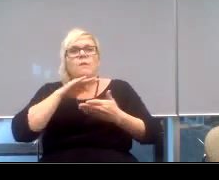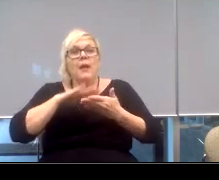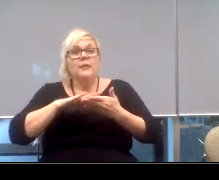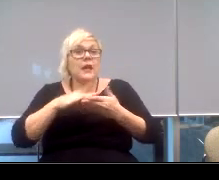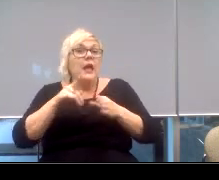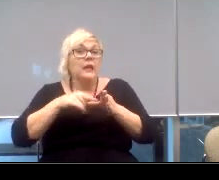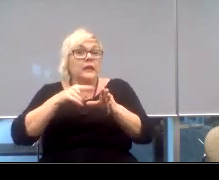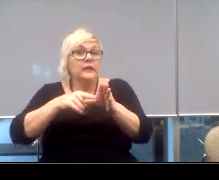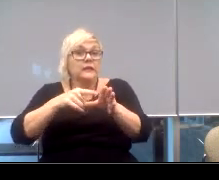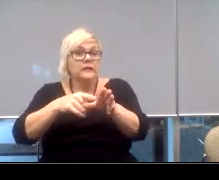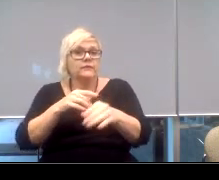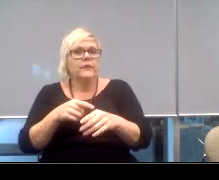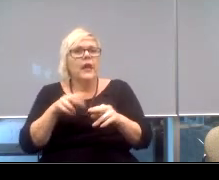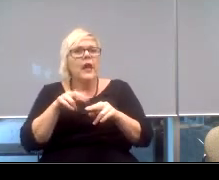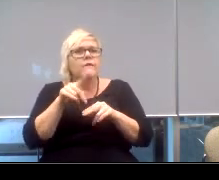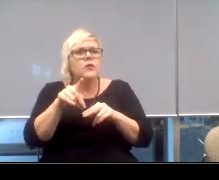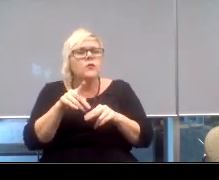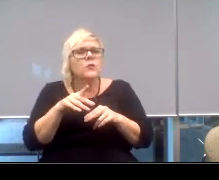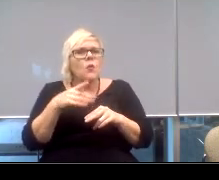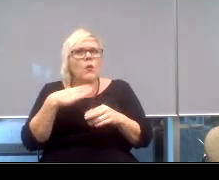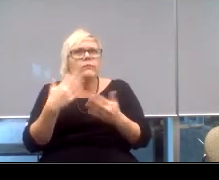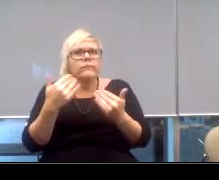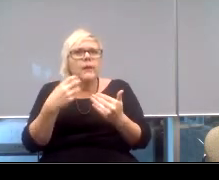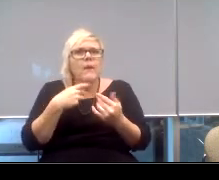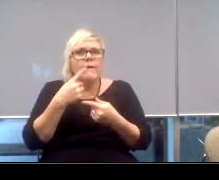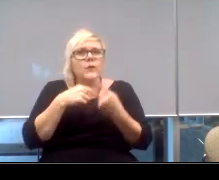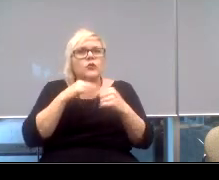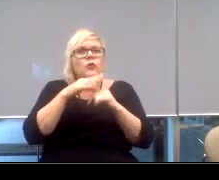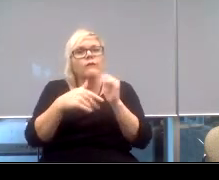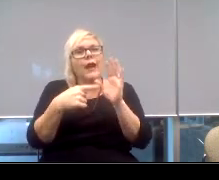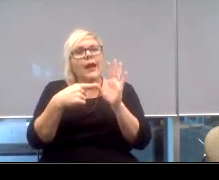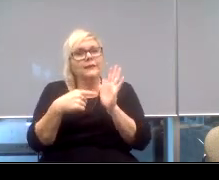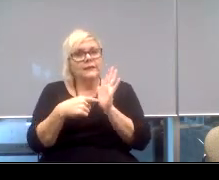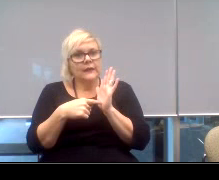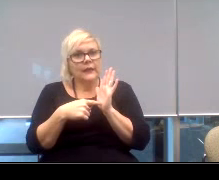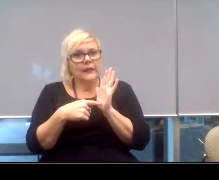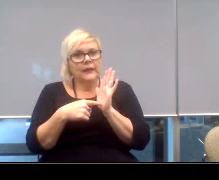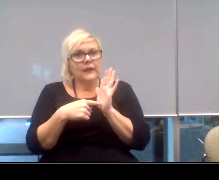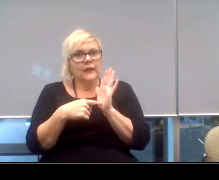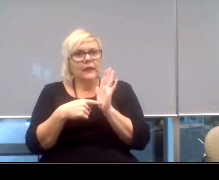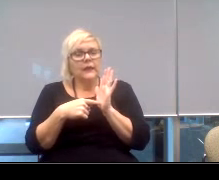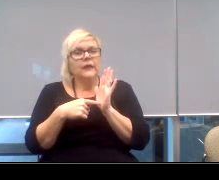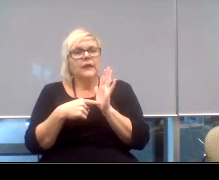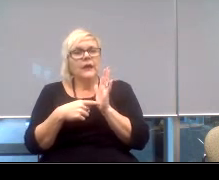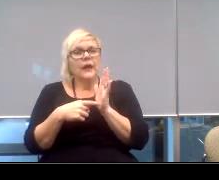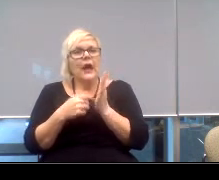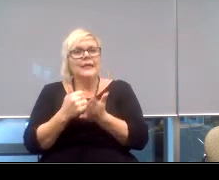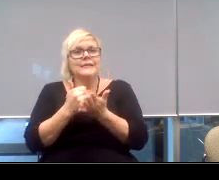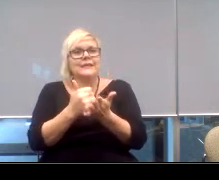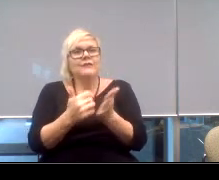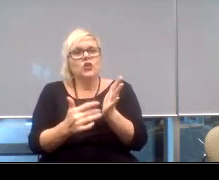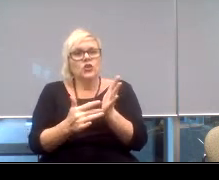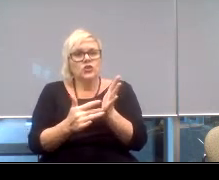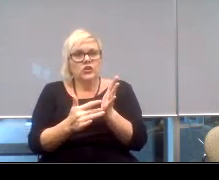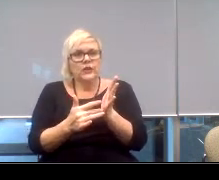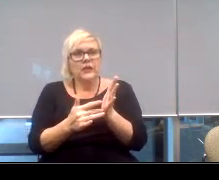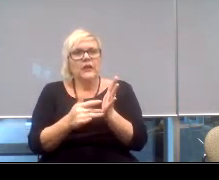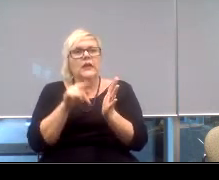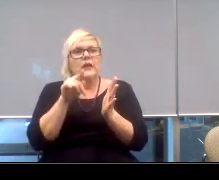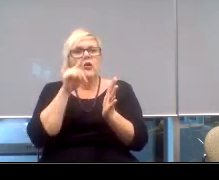Now, if you want to learn a bit more about the AT aspects I've been talking about today, you'll find them at this web link, and that's what the website looks